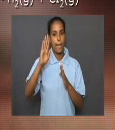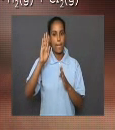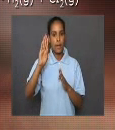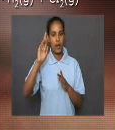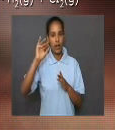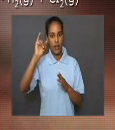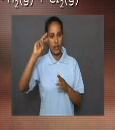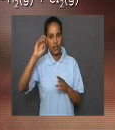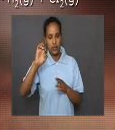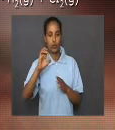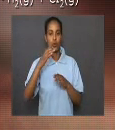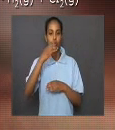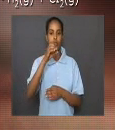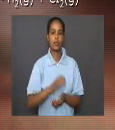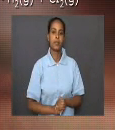brine solution.